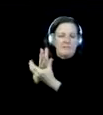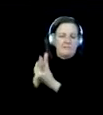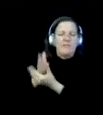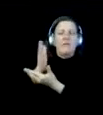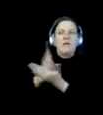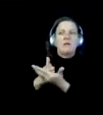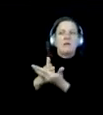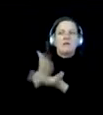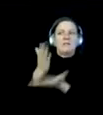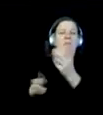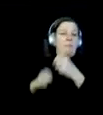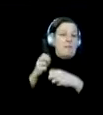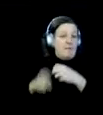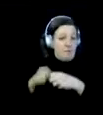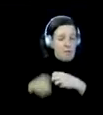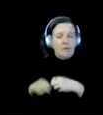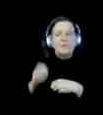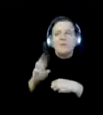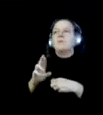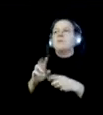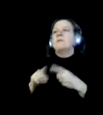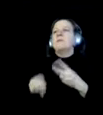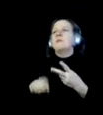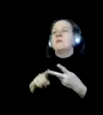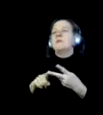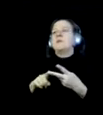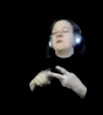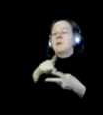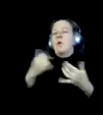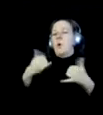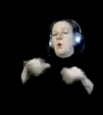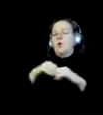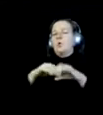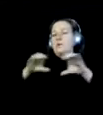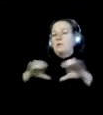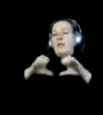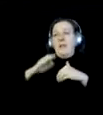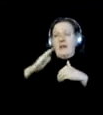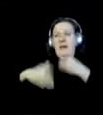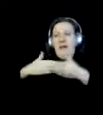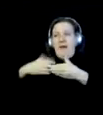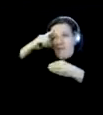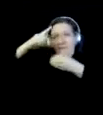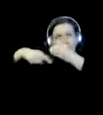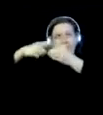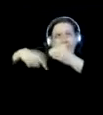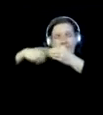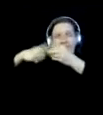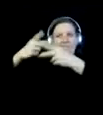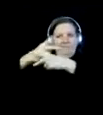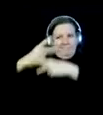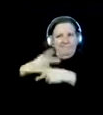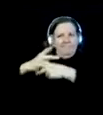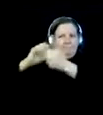maybe difficult, or you're still in the active processing it or trying to figure out how to incorporate